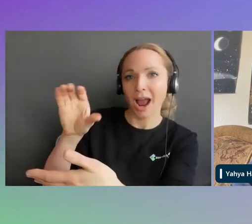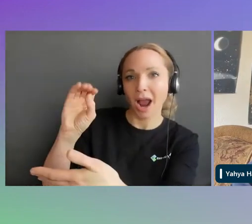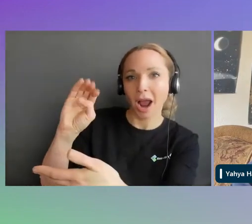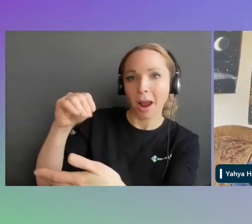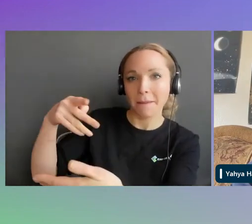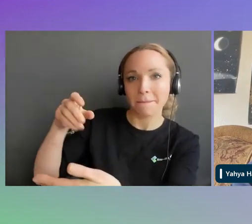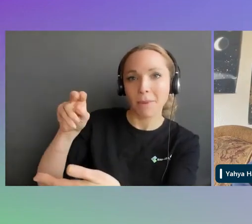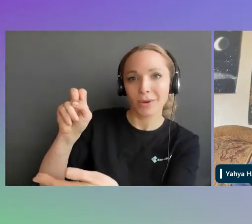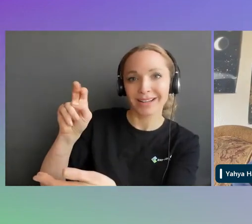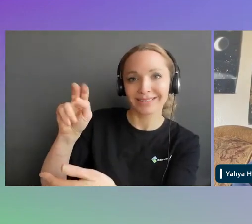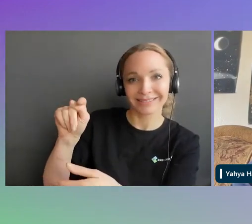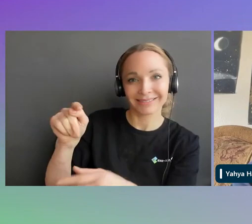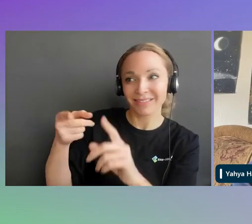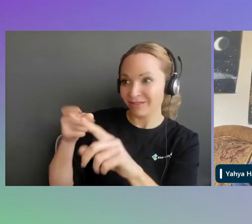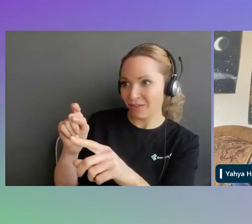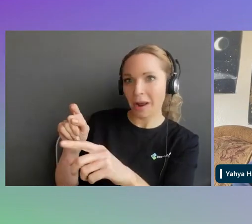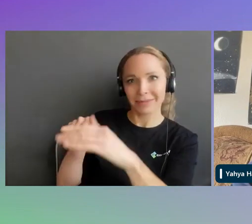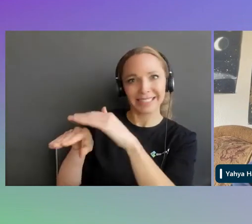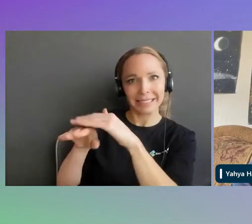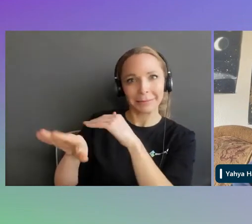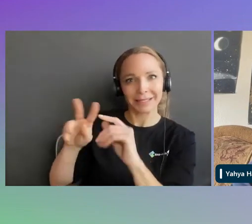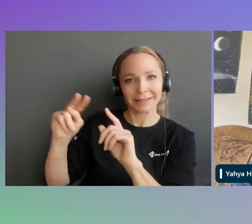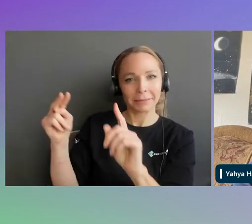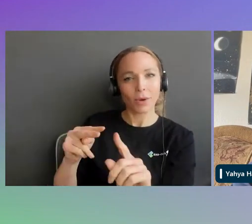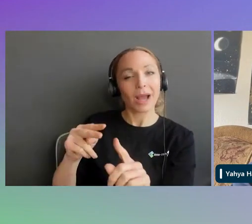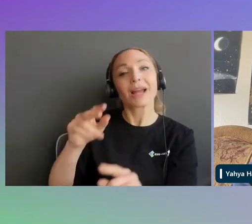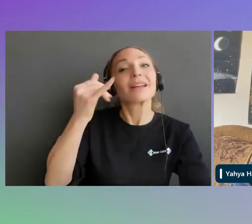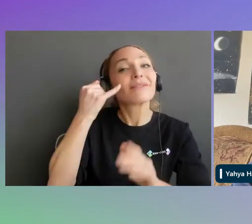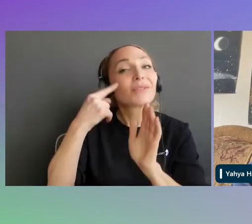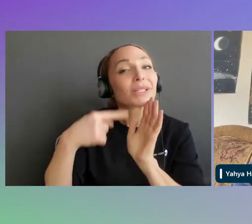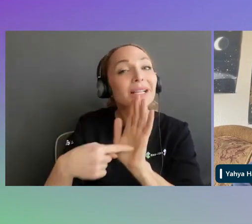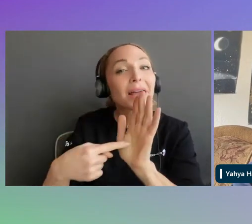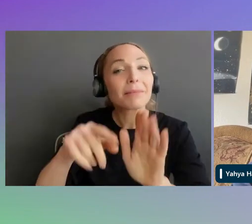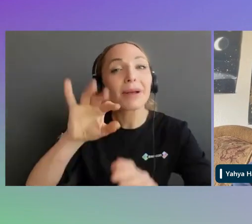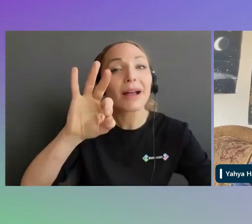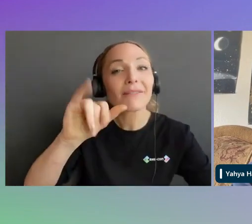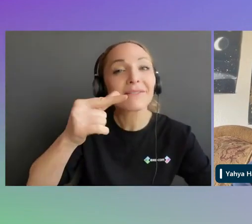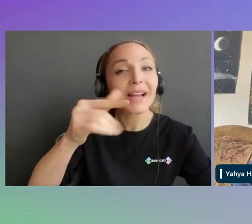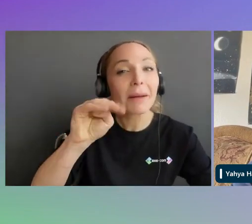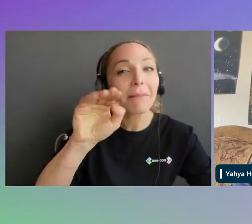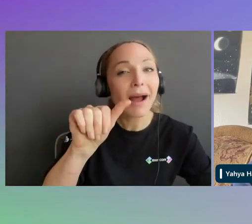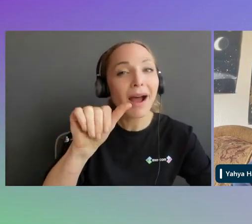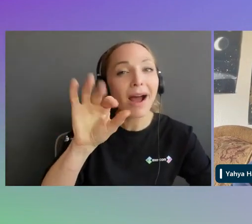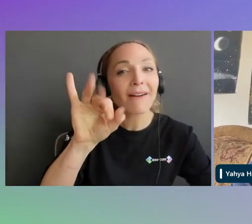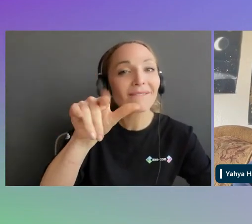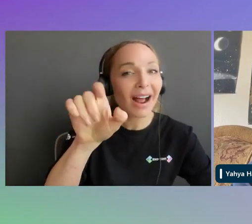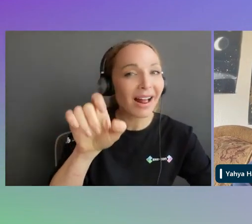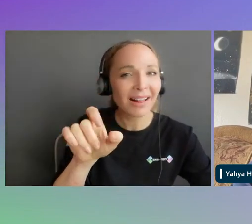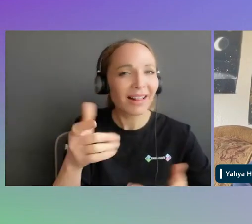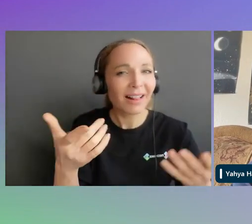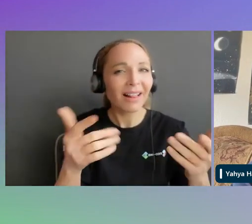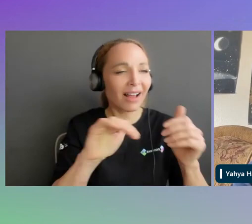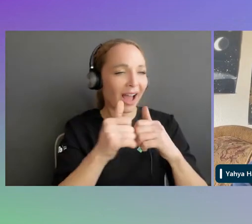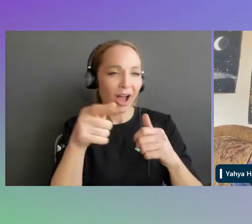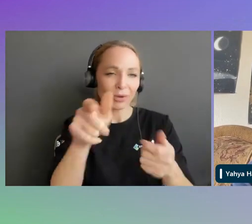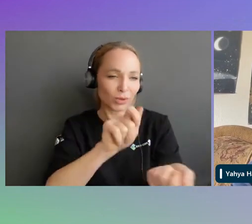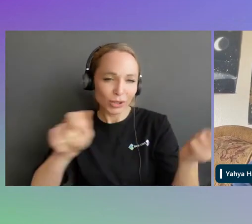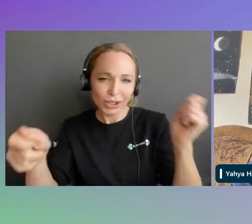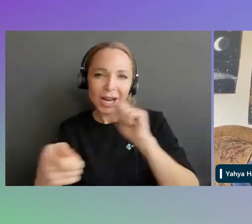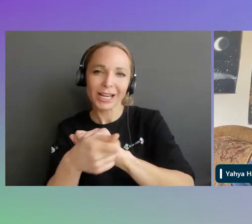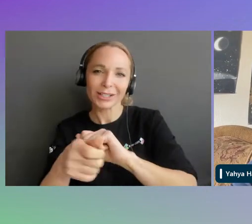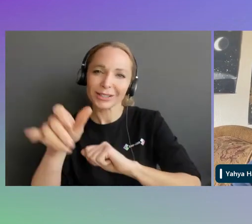file, what's the process of turning that into a working, interactive, and accessible component?